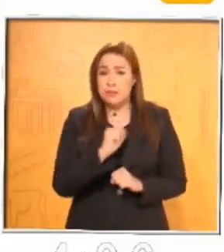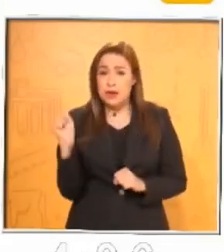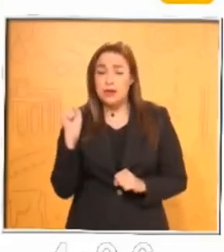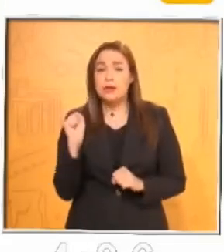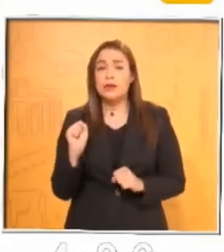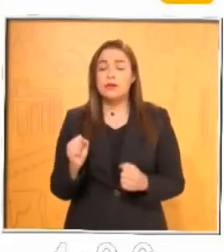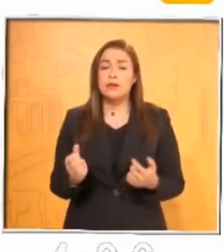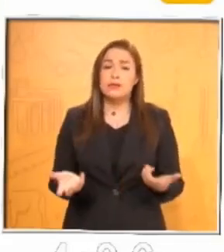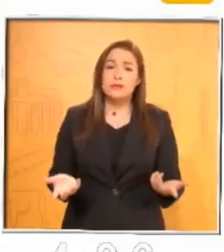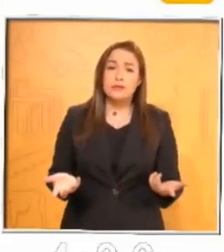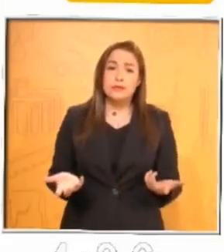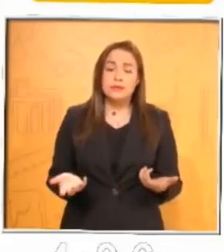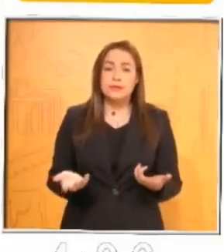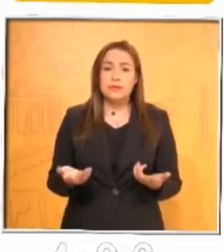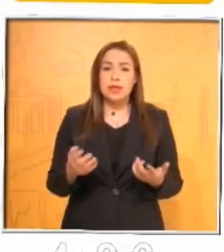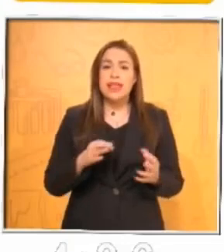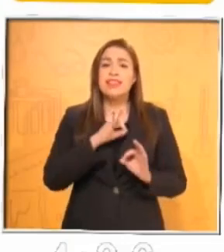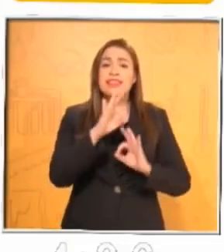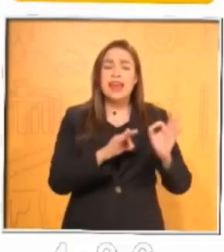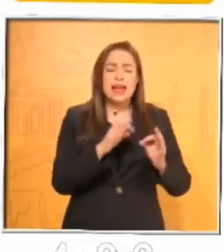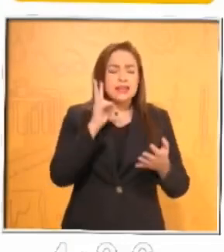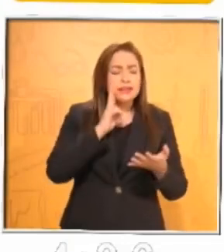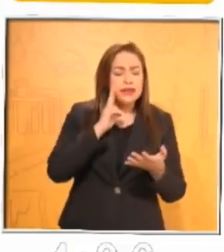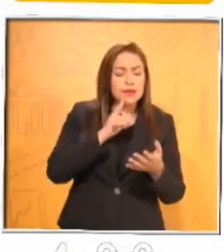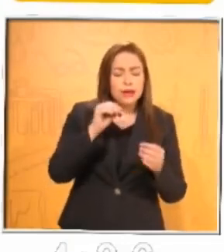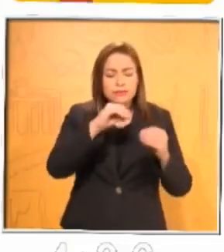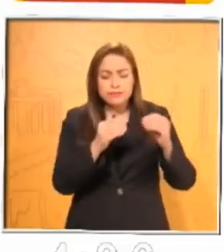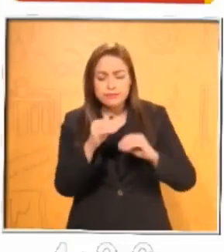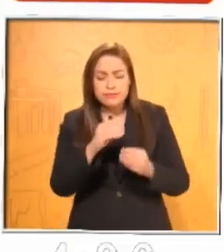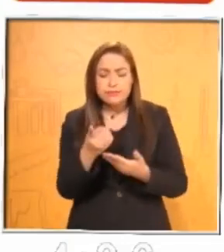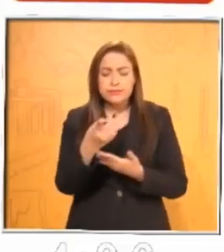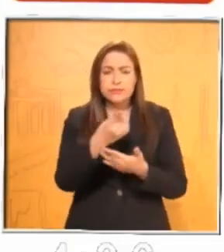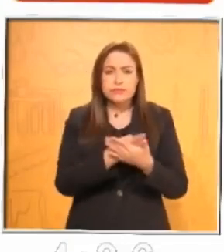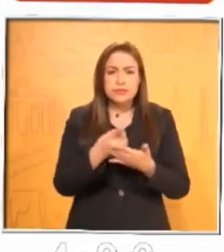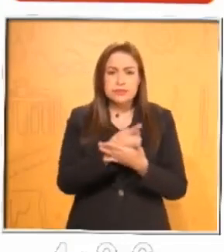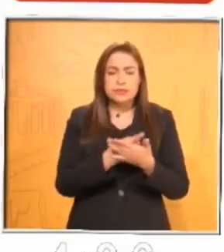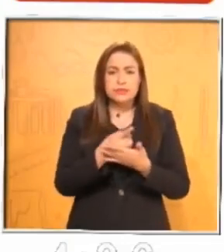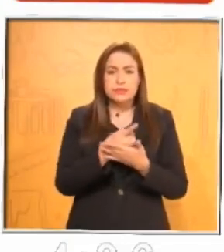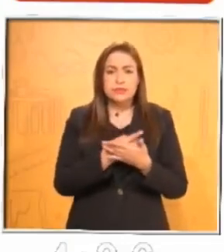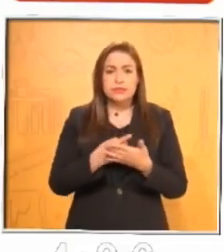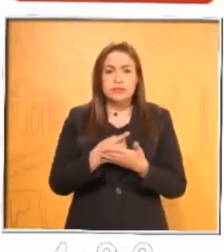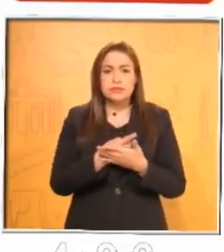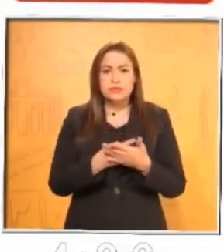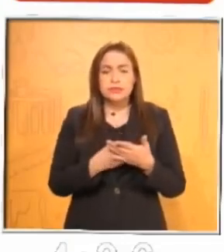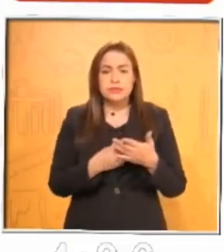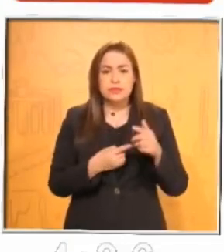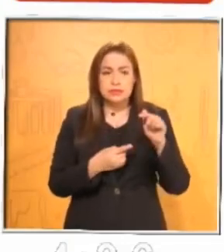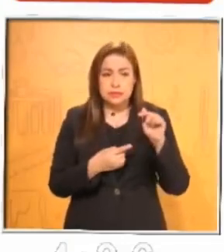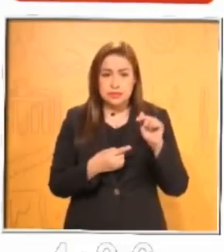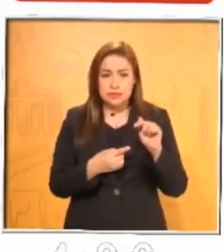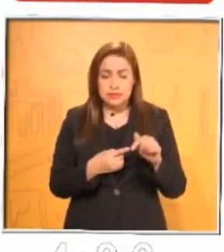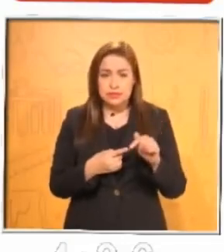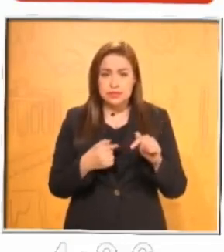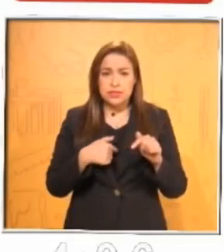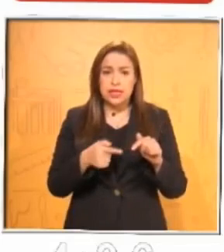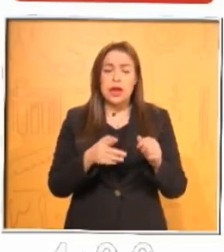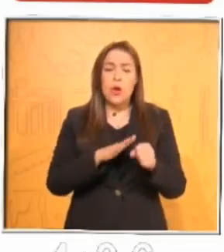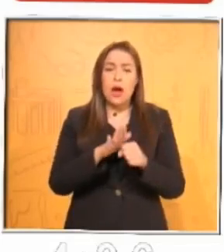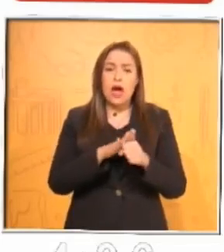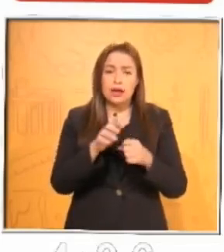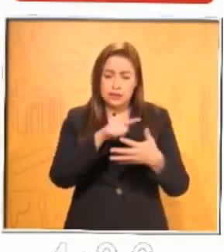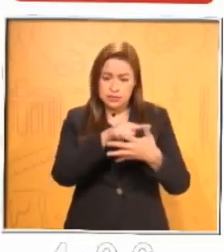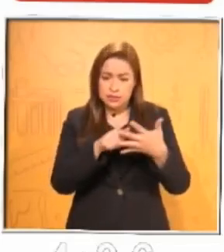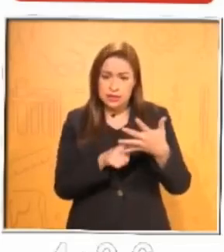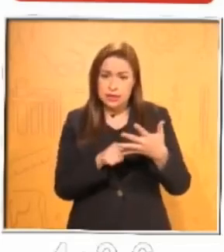try to draw why you think it's a villain, what is its main characteristic,